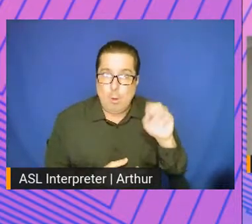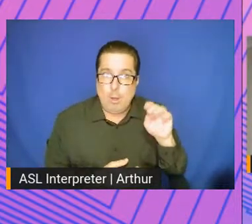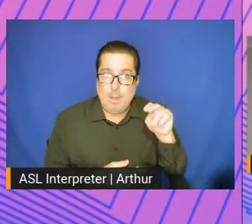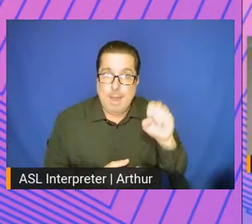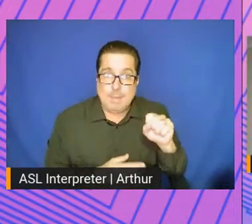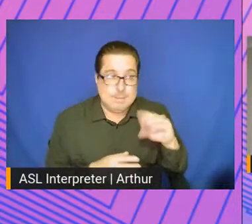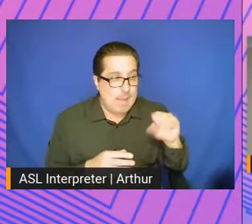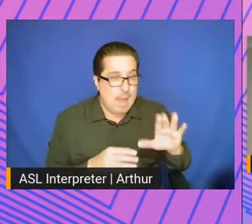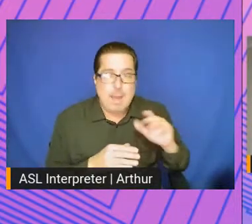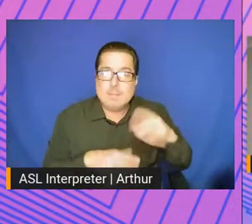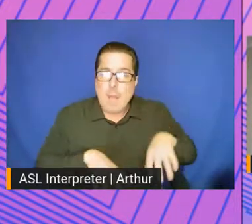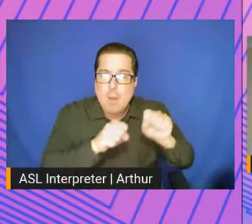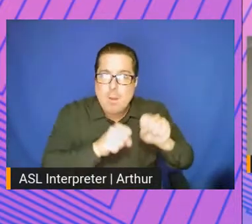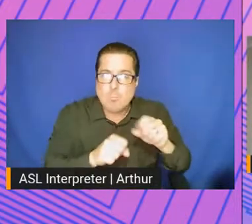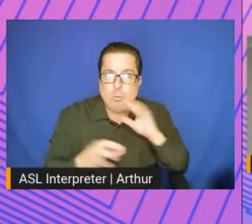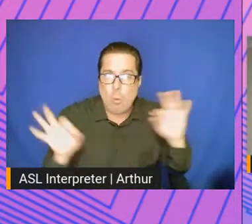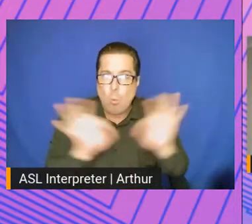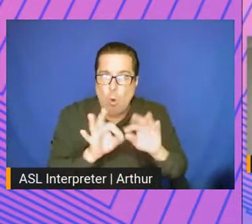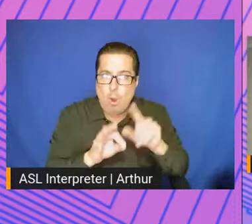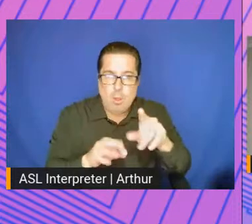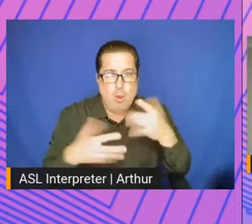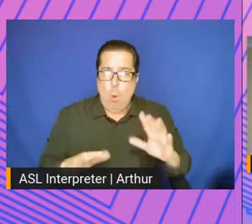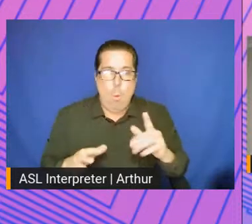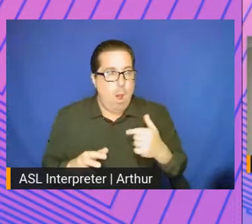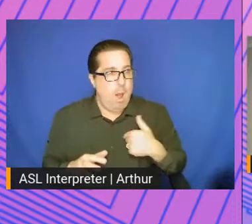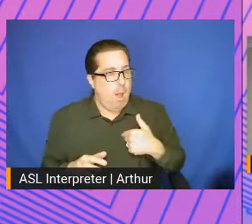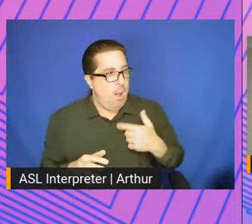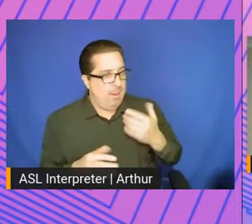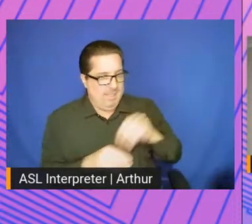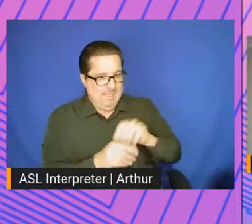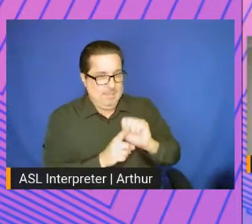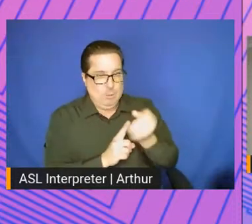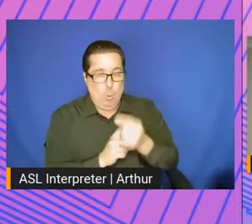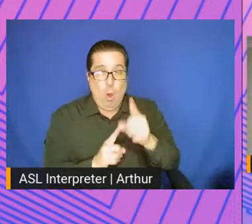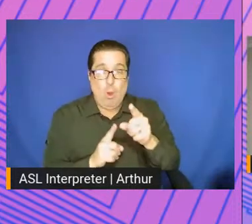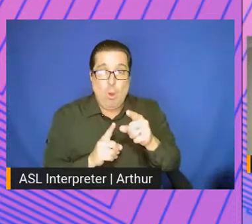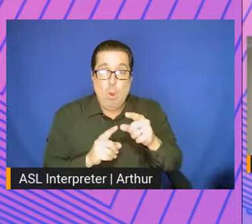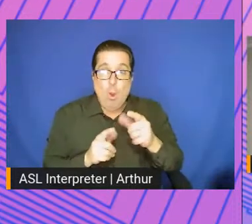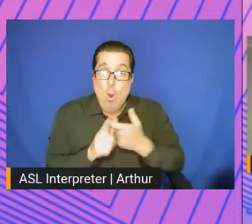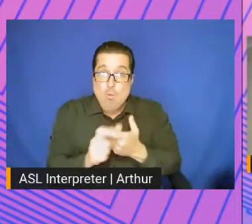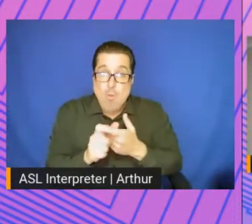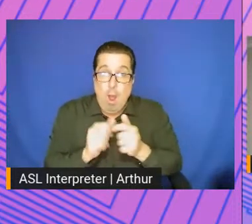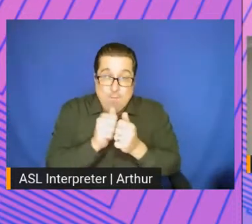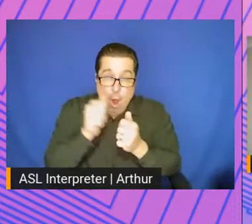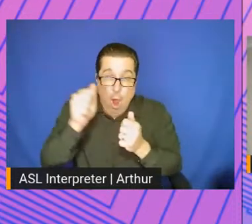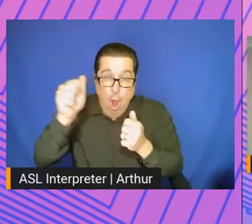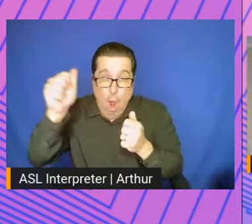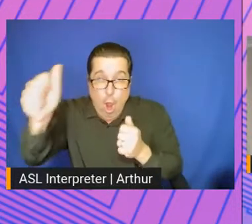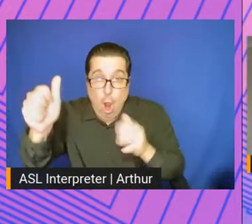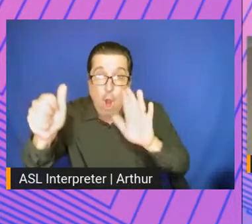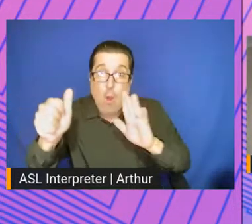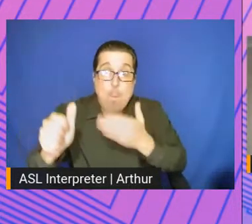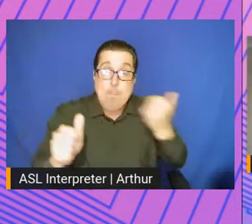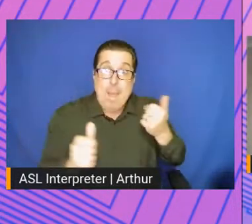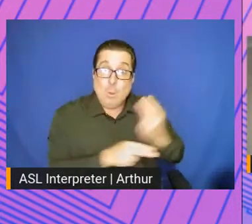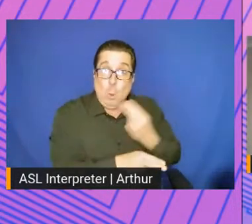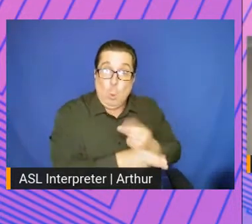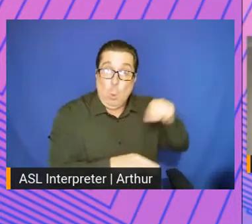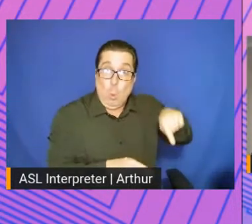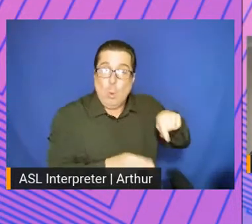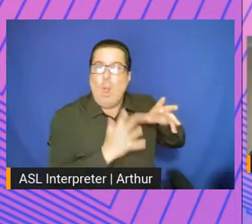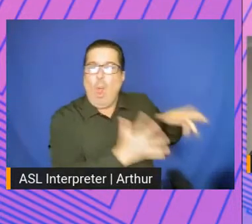you certainly don't want to end up in a situation where you run far ahead and left the best practices behind. So I hope this will help inform